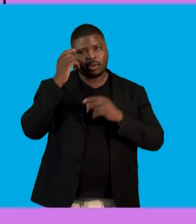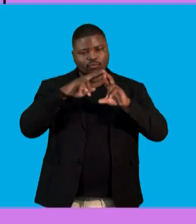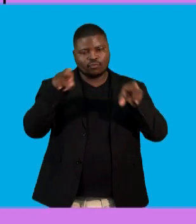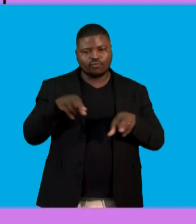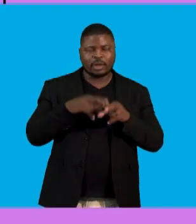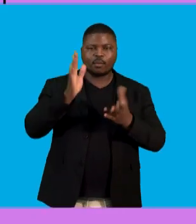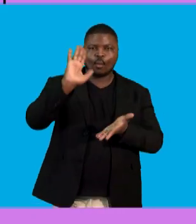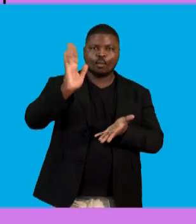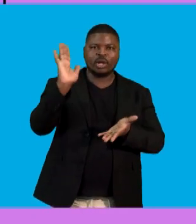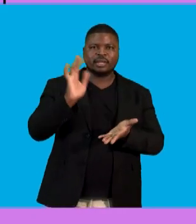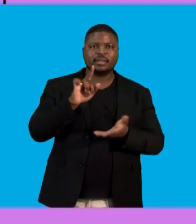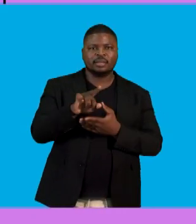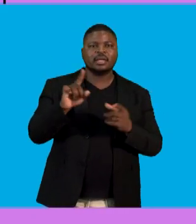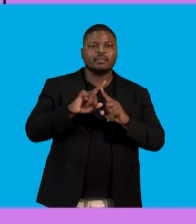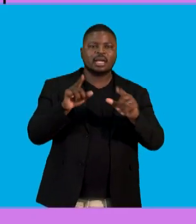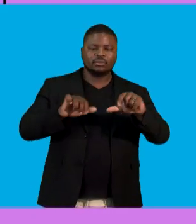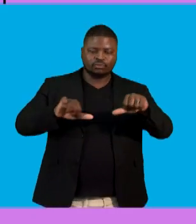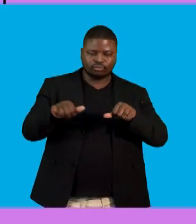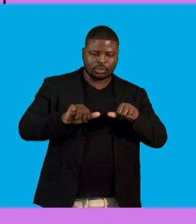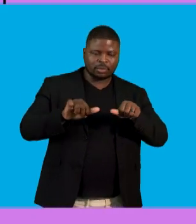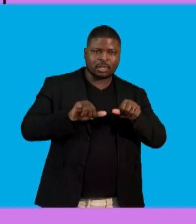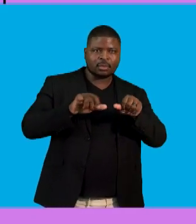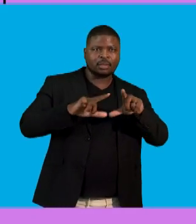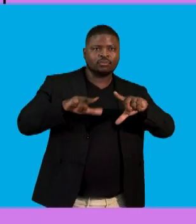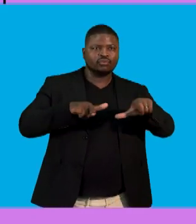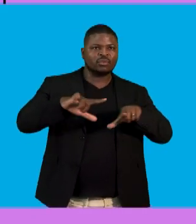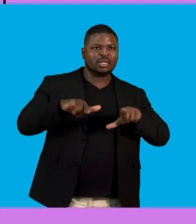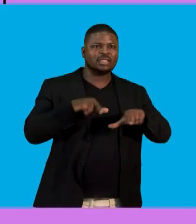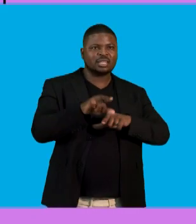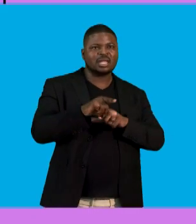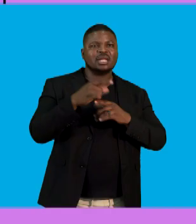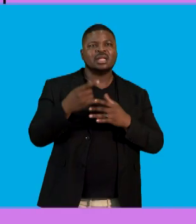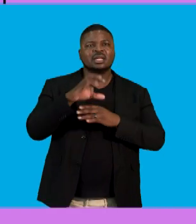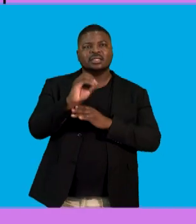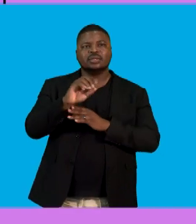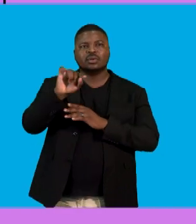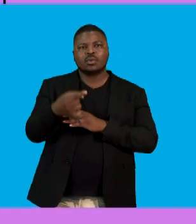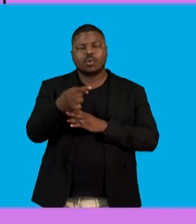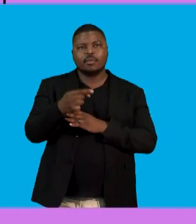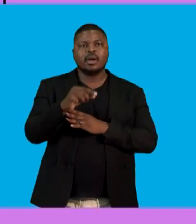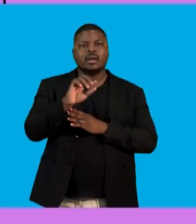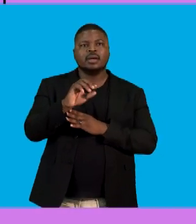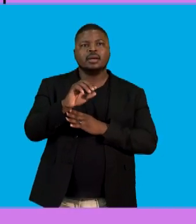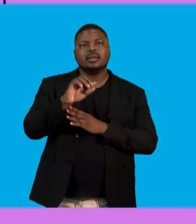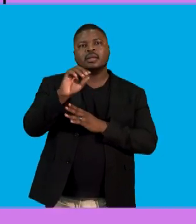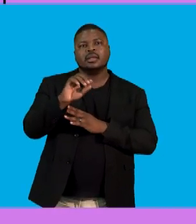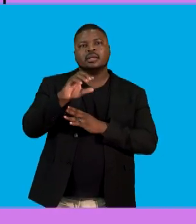tile chosen is a square with 0.4 meters. So if it's a 0.4, it means all the sides of this square